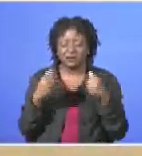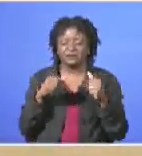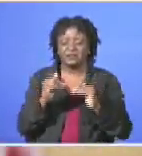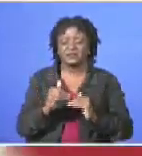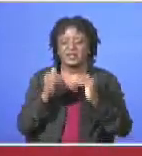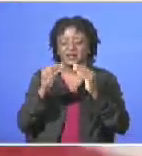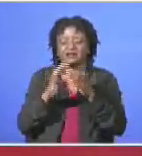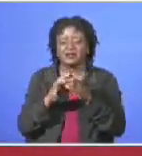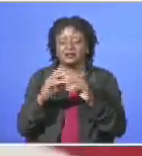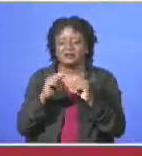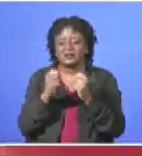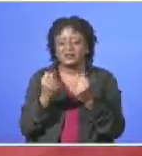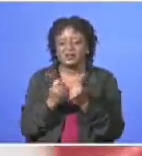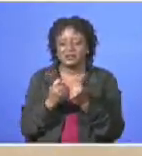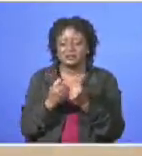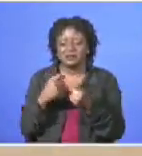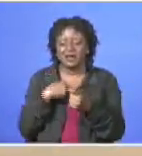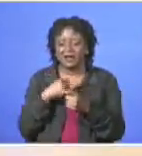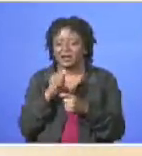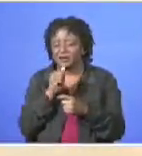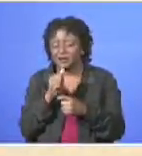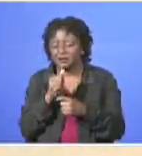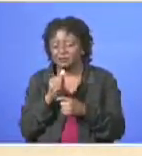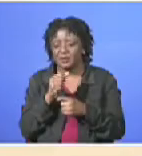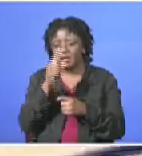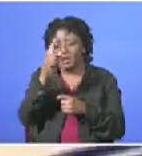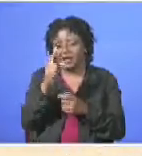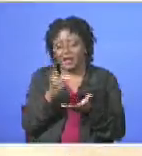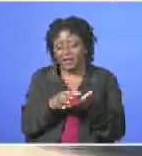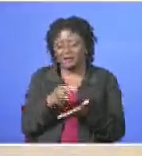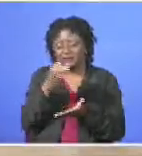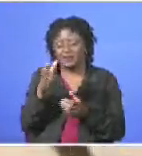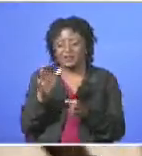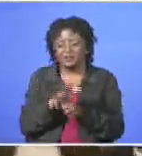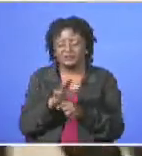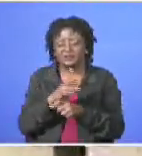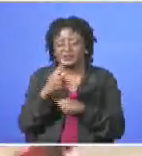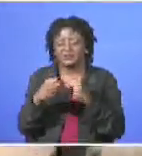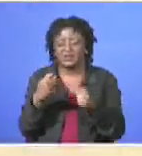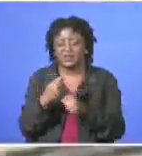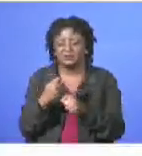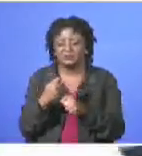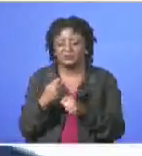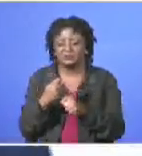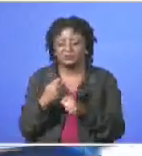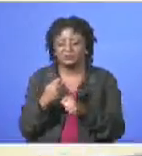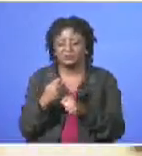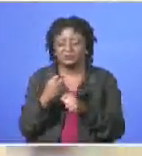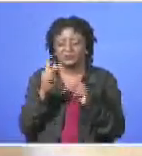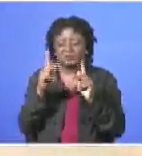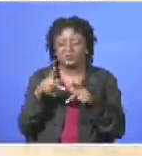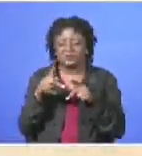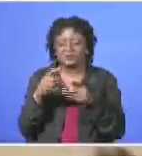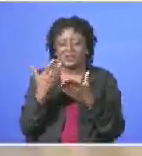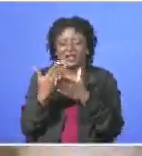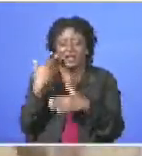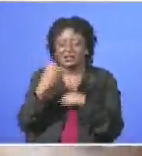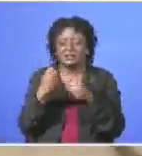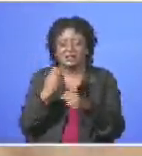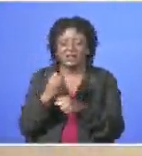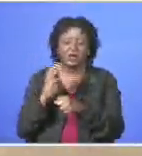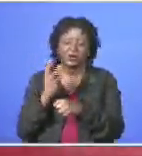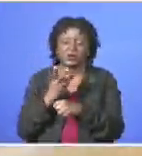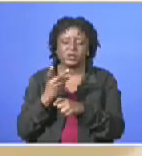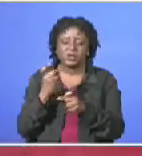Half glass full type gal. And so last year we won 6. We won 7. You know? And so for